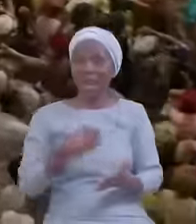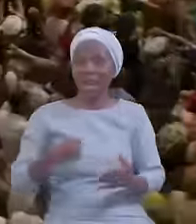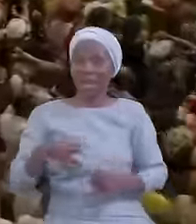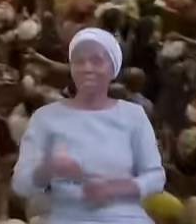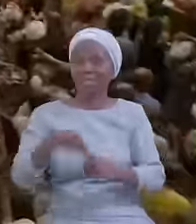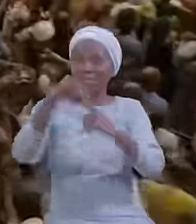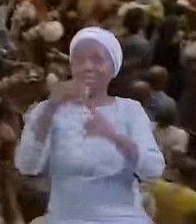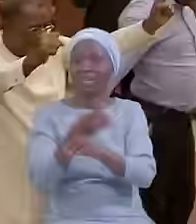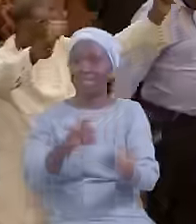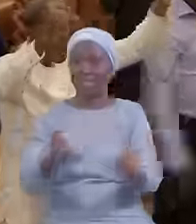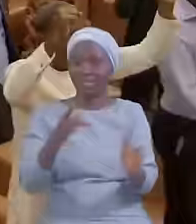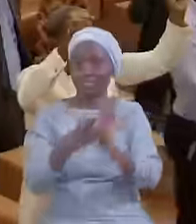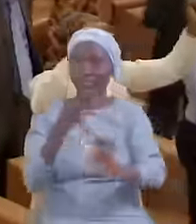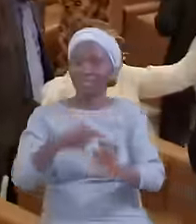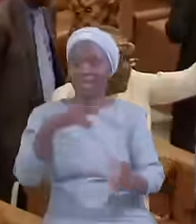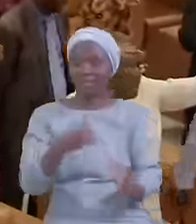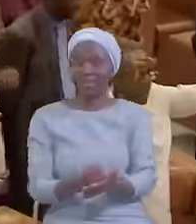special deliverance. Yeah.